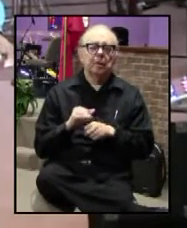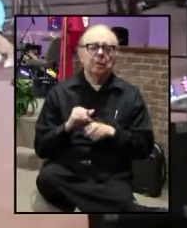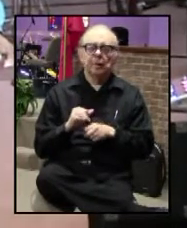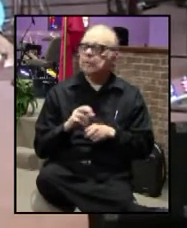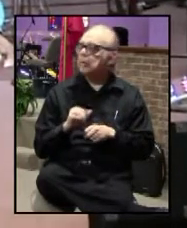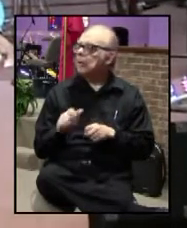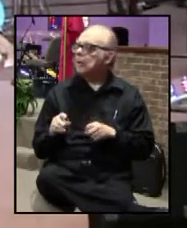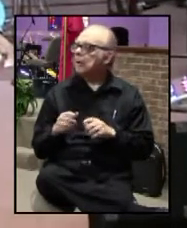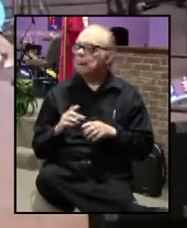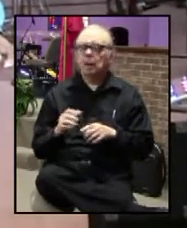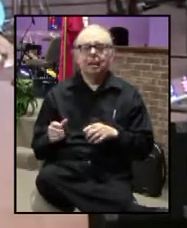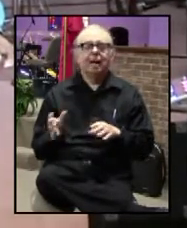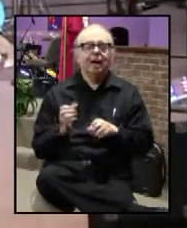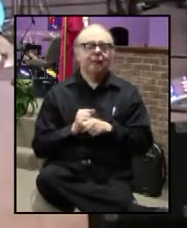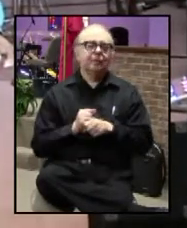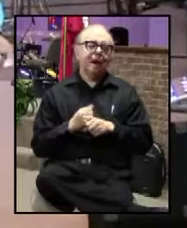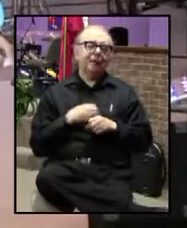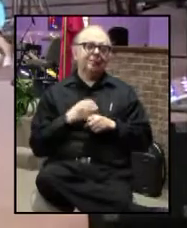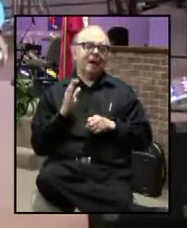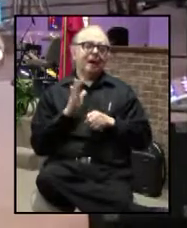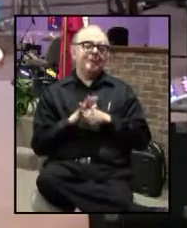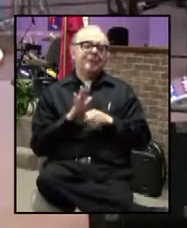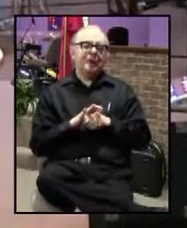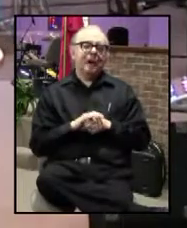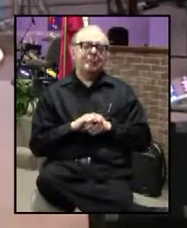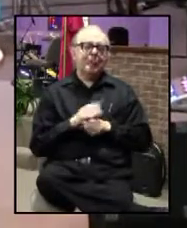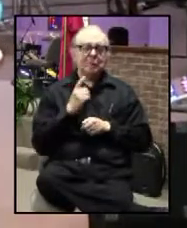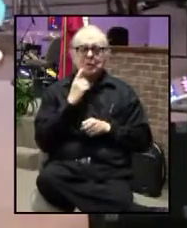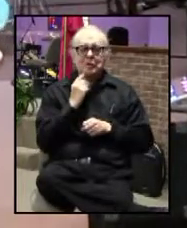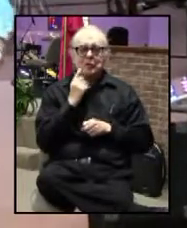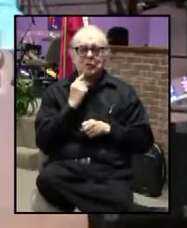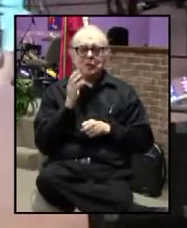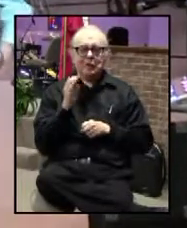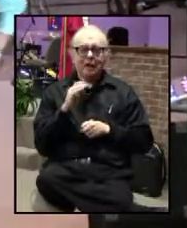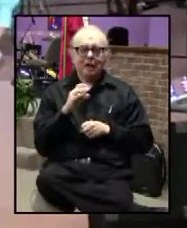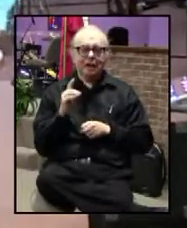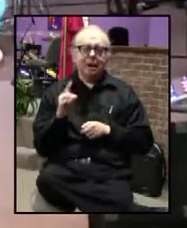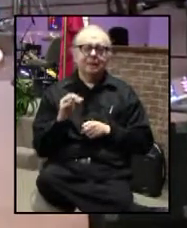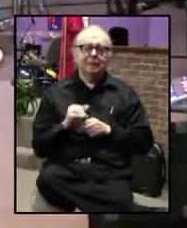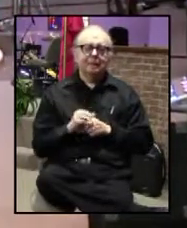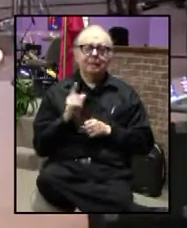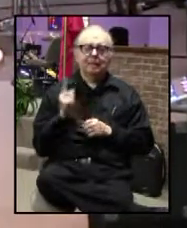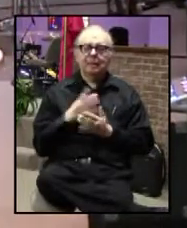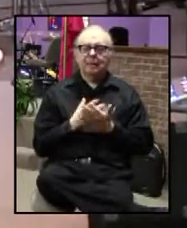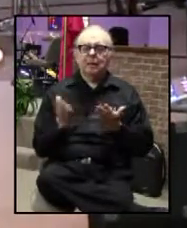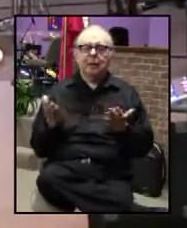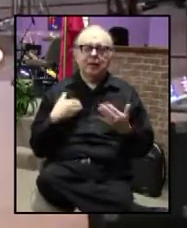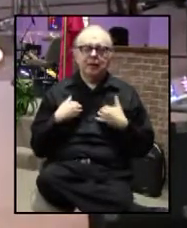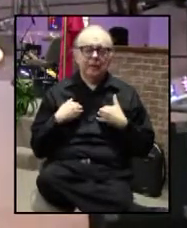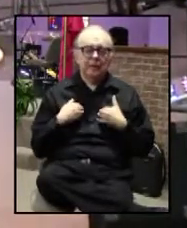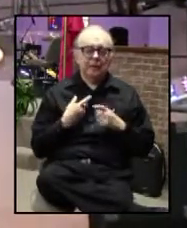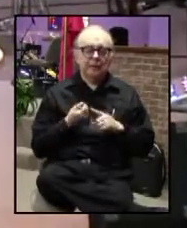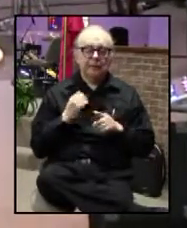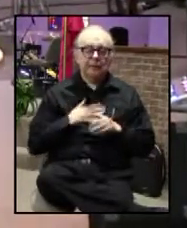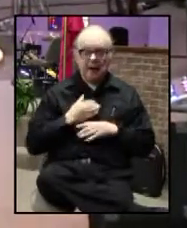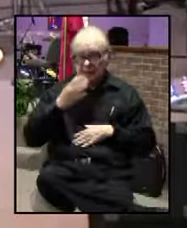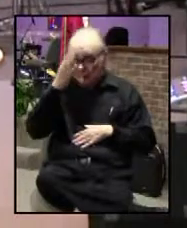And that's where I get my Coke and Reese cup. Okay? That's one of the traits that I have of my